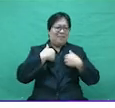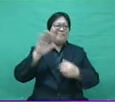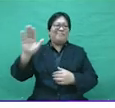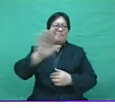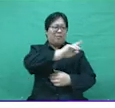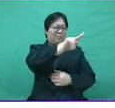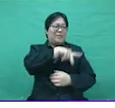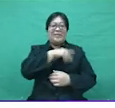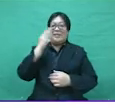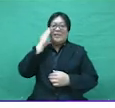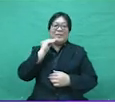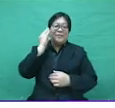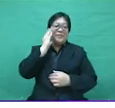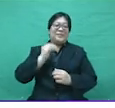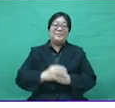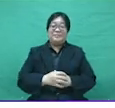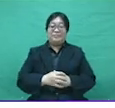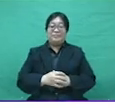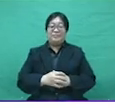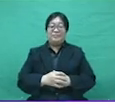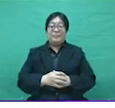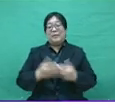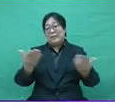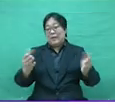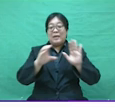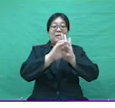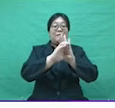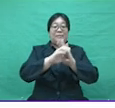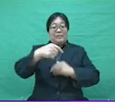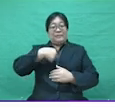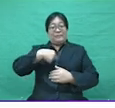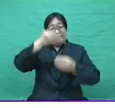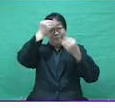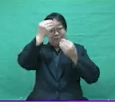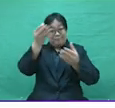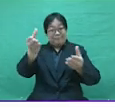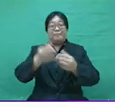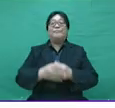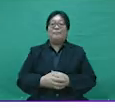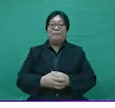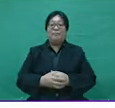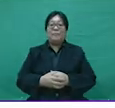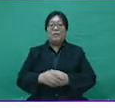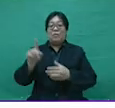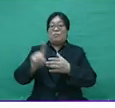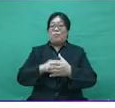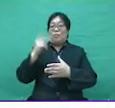personal experiences in that way. For example, I can tell you that in